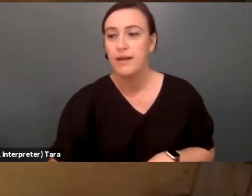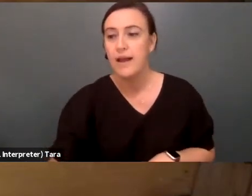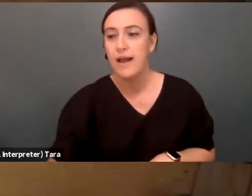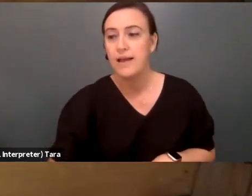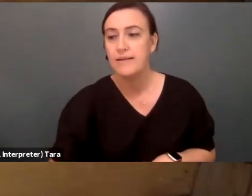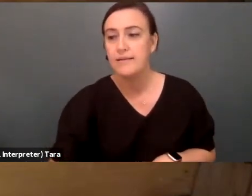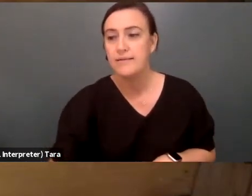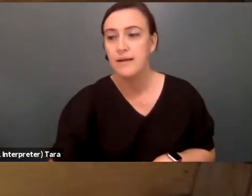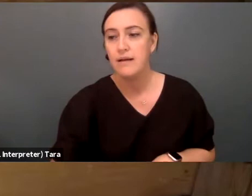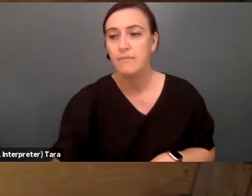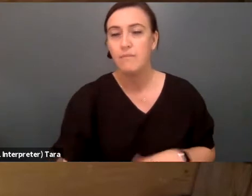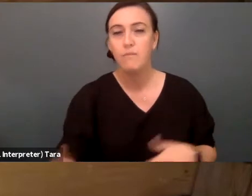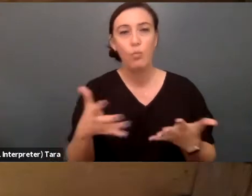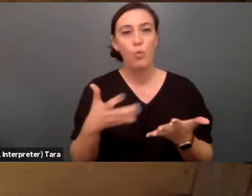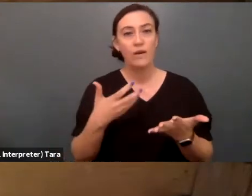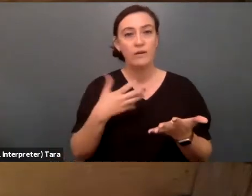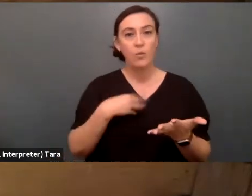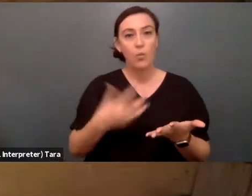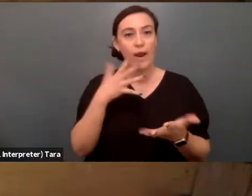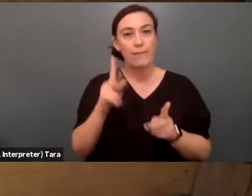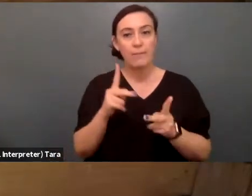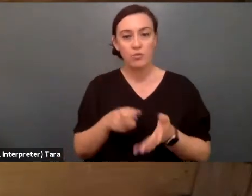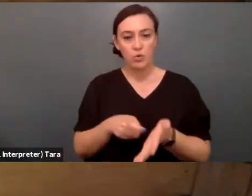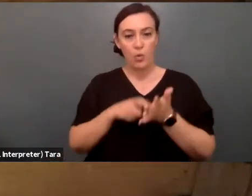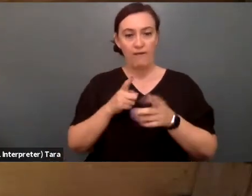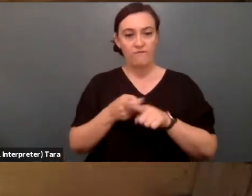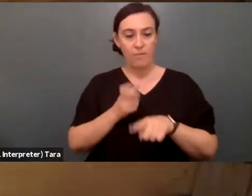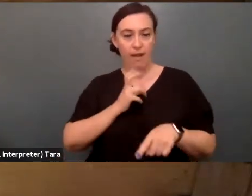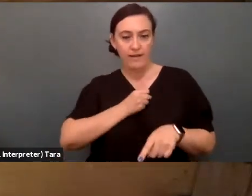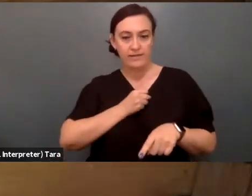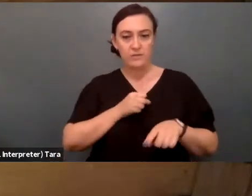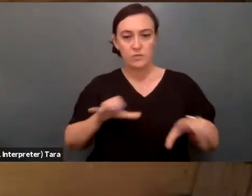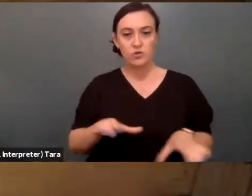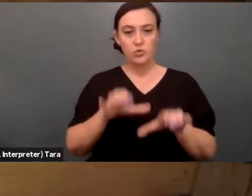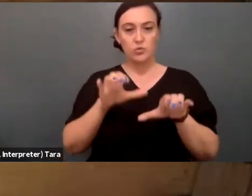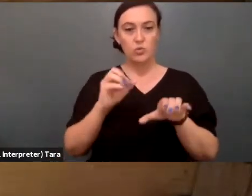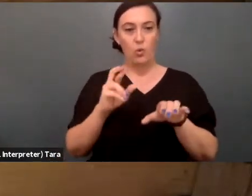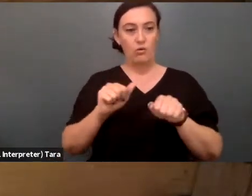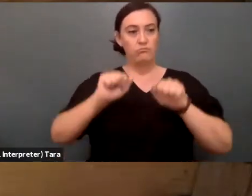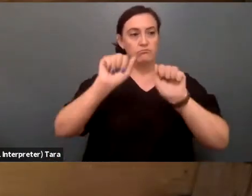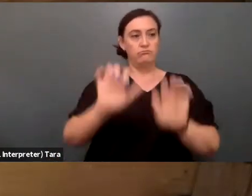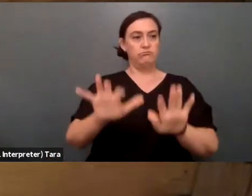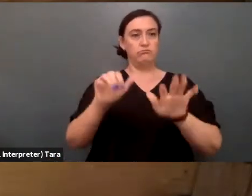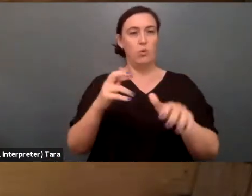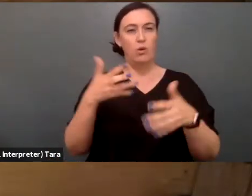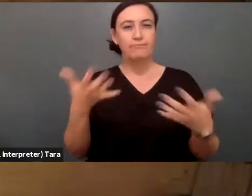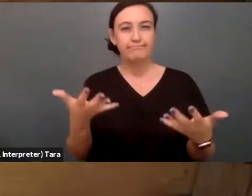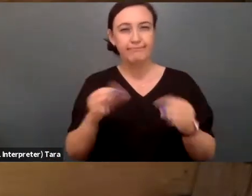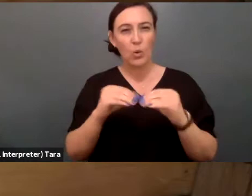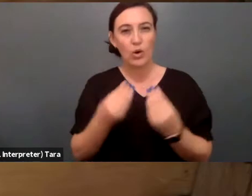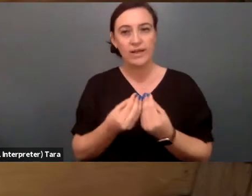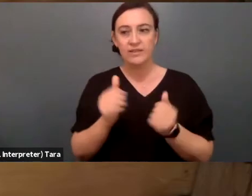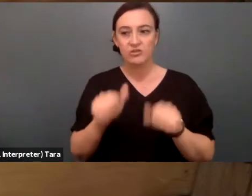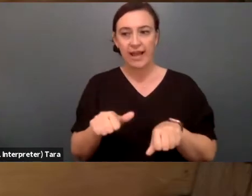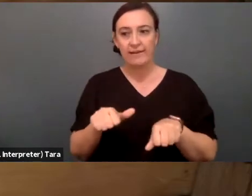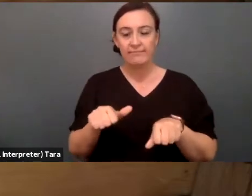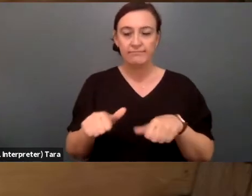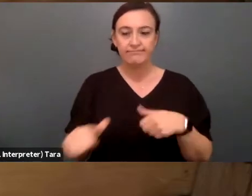of us as white people and as organizations to, I don't know, I'll back up like 2